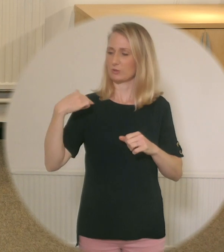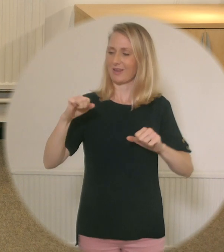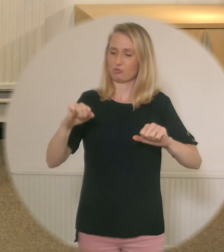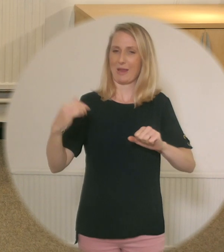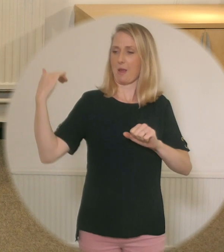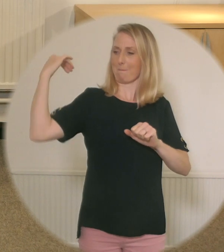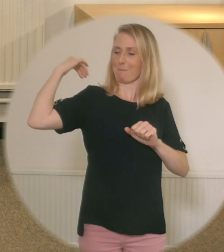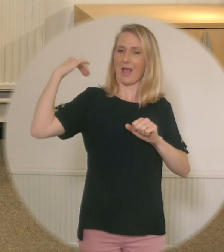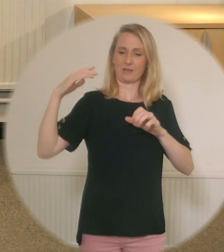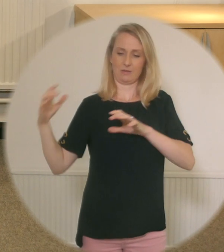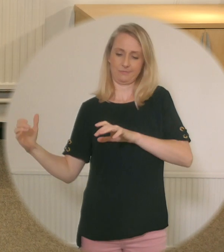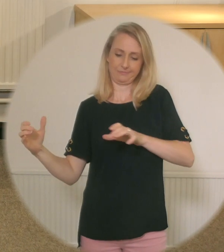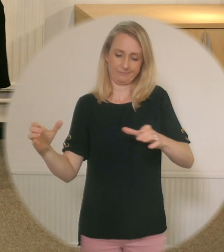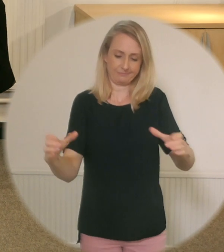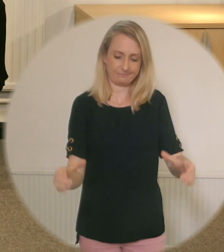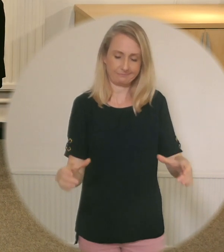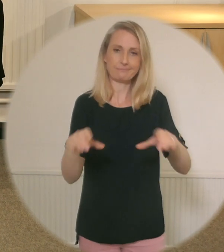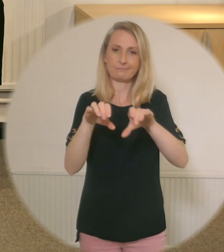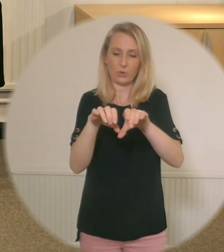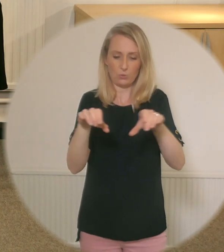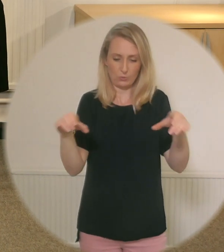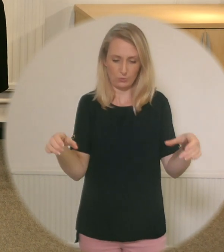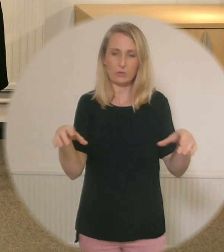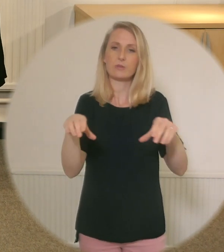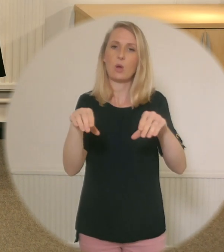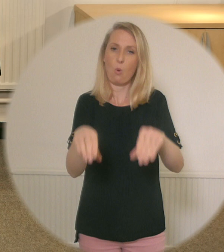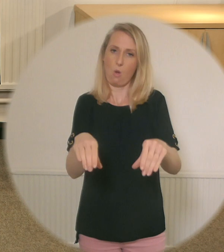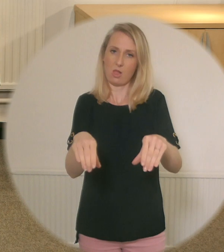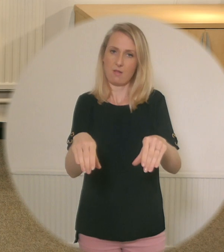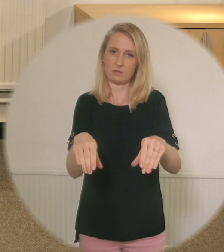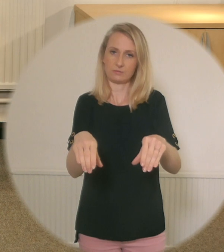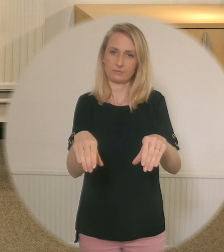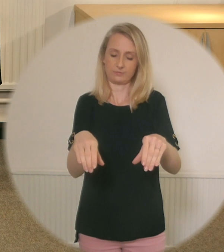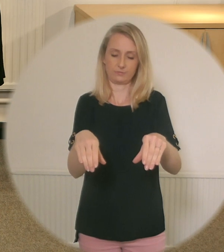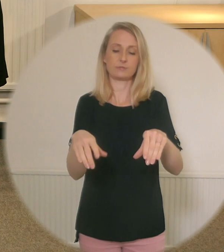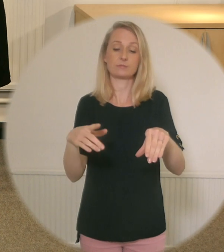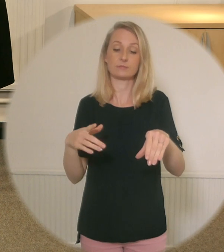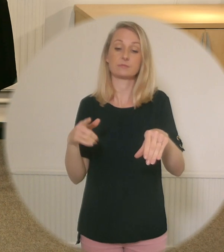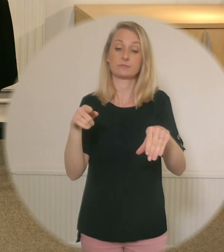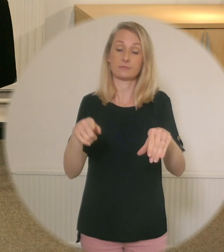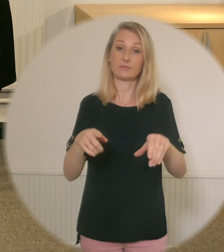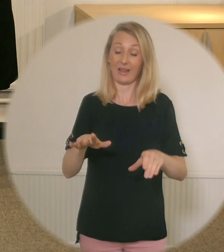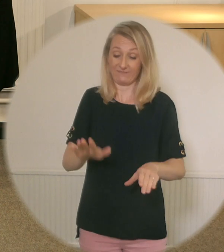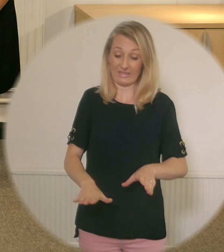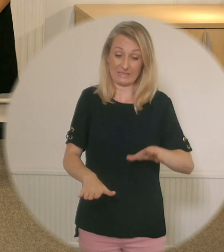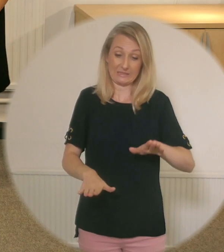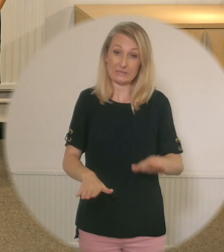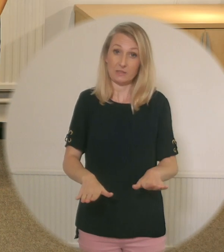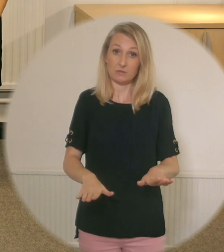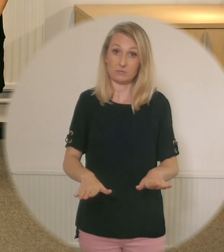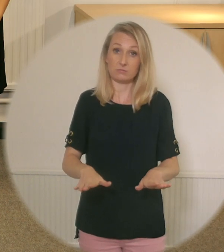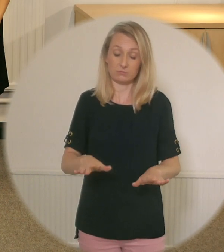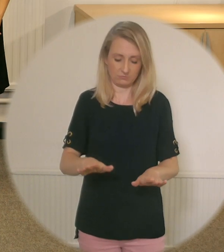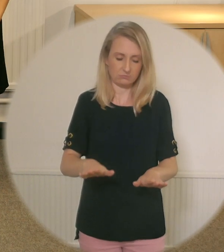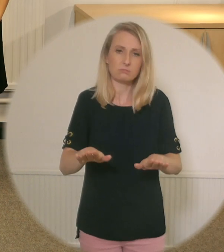hold it. So I'm standing, facing towards my chair. I'm going to have my feet parallel, so make sure that your